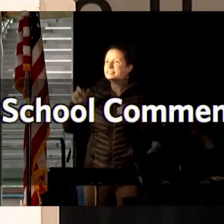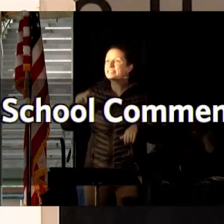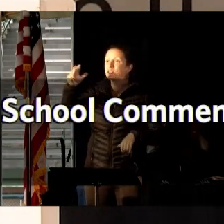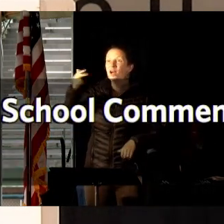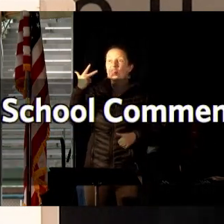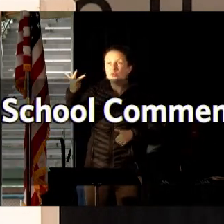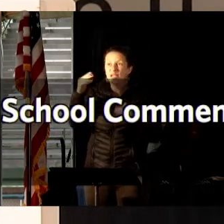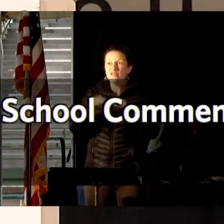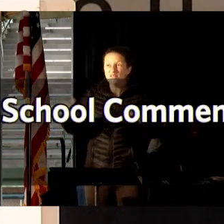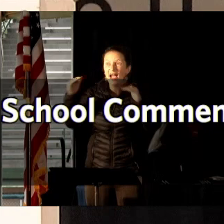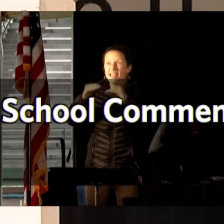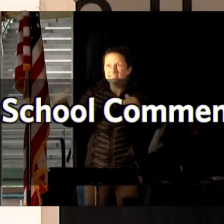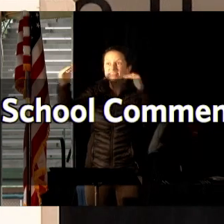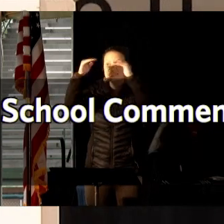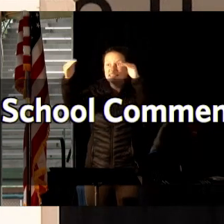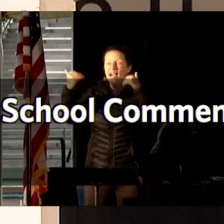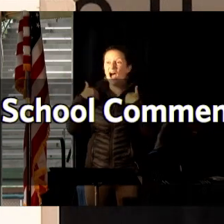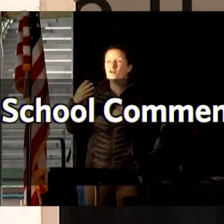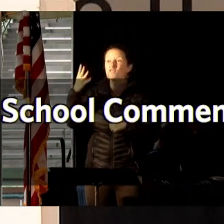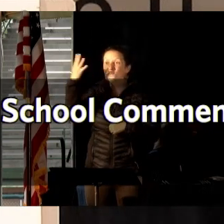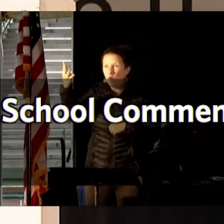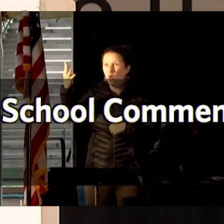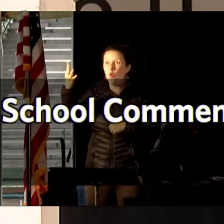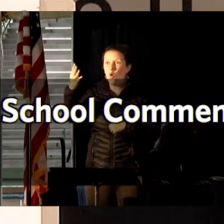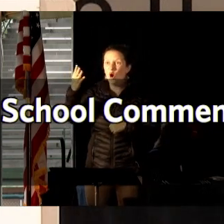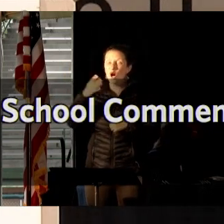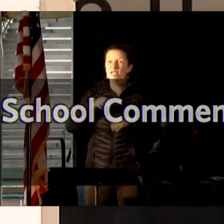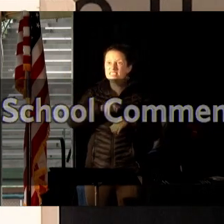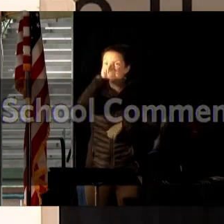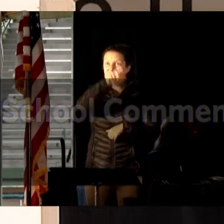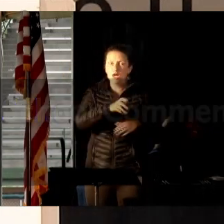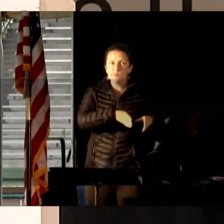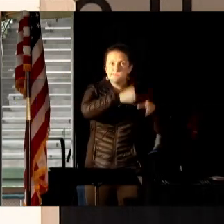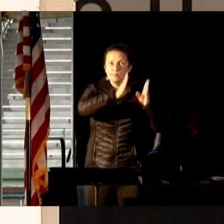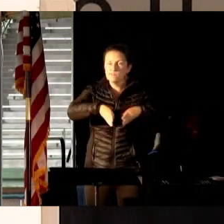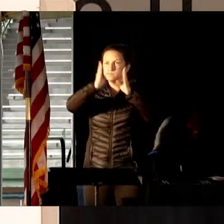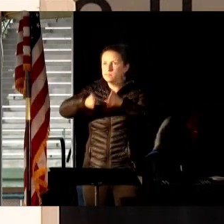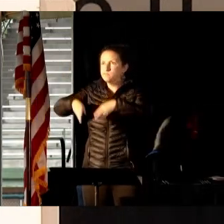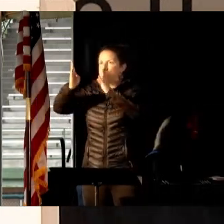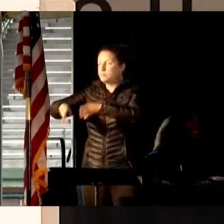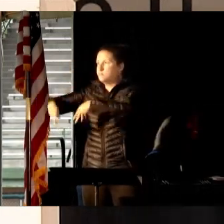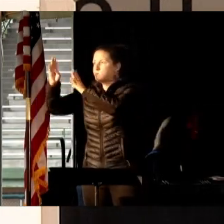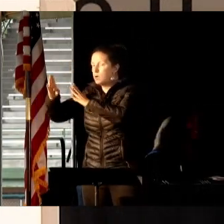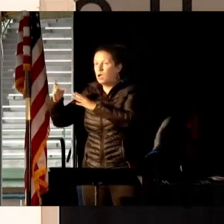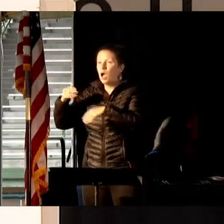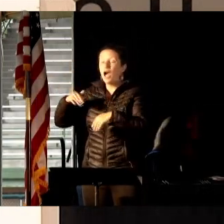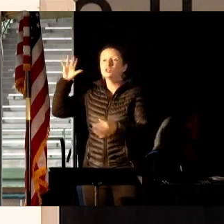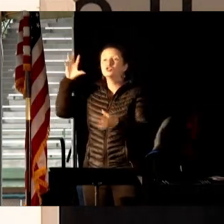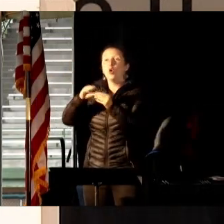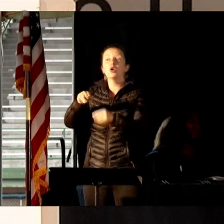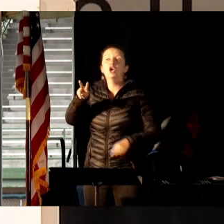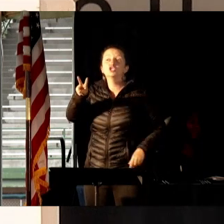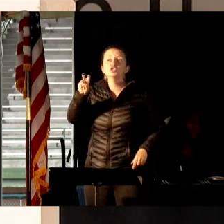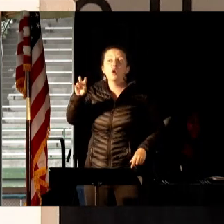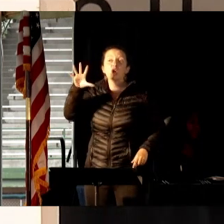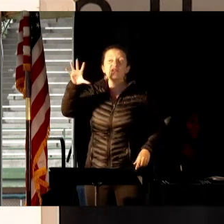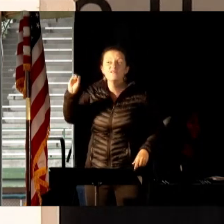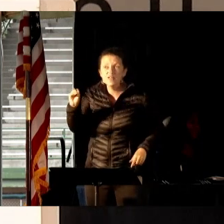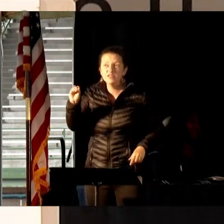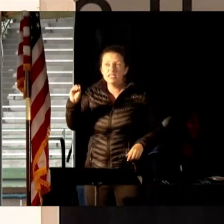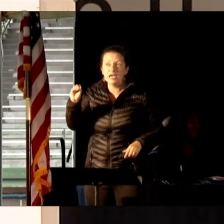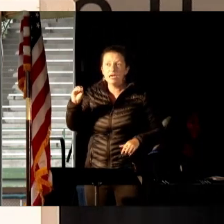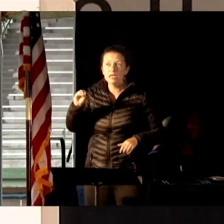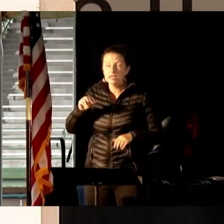3 flights, 4 stairwells, with about 250 steps in total between all of them. Yes, I did in fact count all of them.